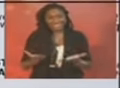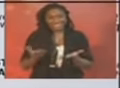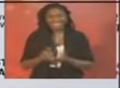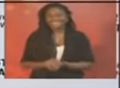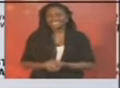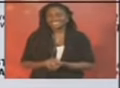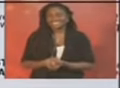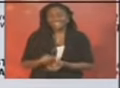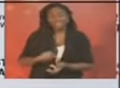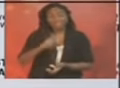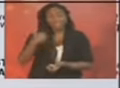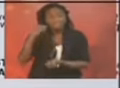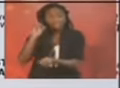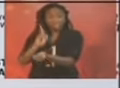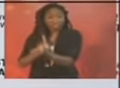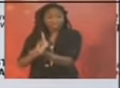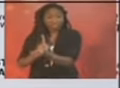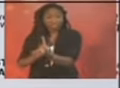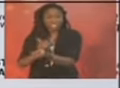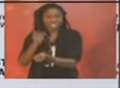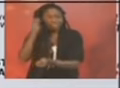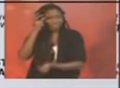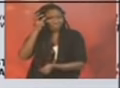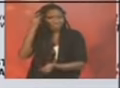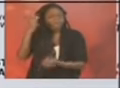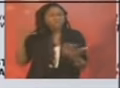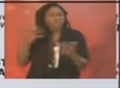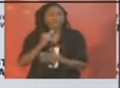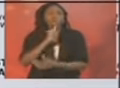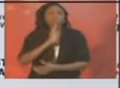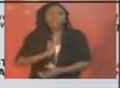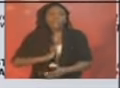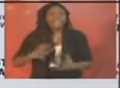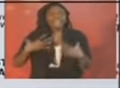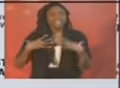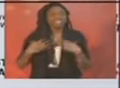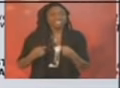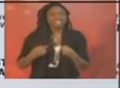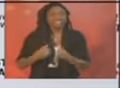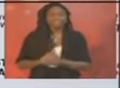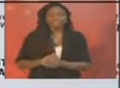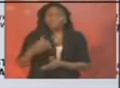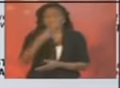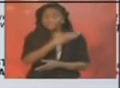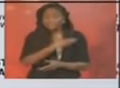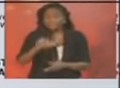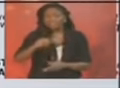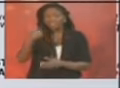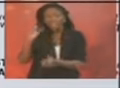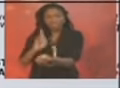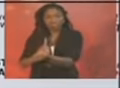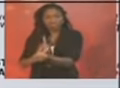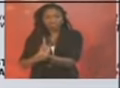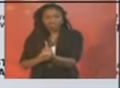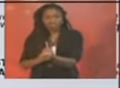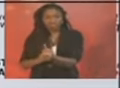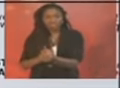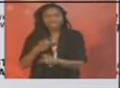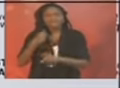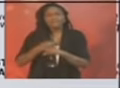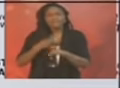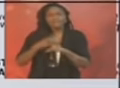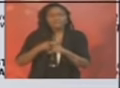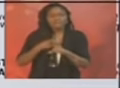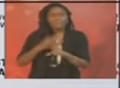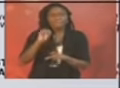Serju Singh, Director of Women's Health at the Ministry of Health, and Dr. Joanne Paul, Medical Chief of Staff at the Eric